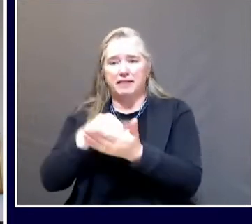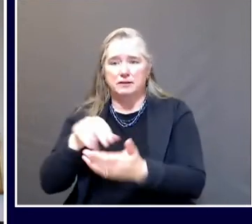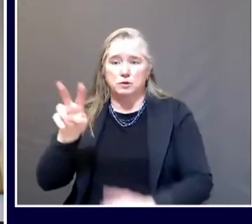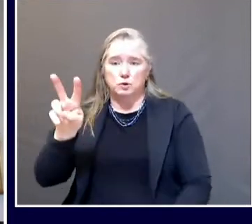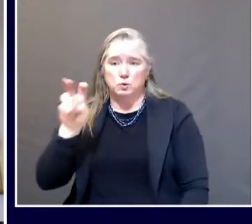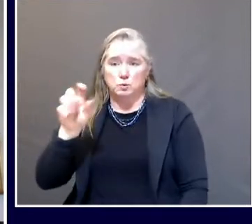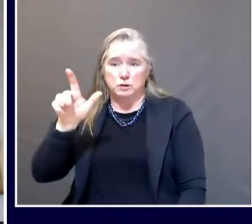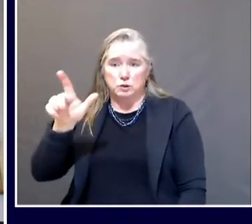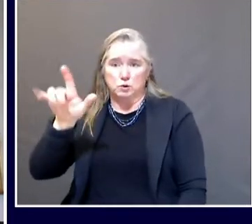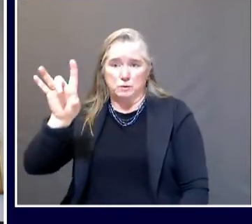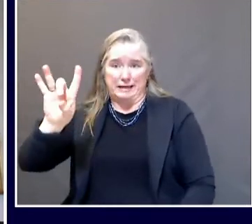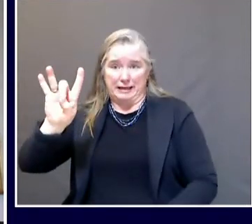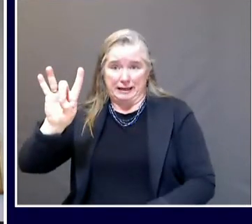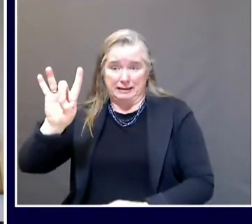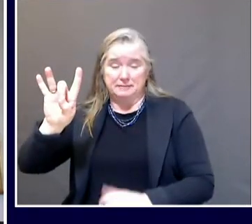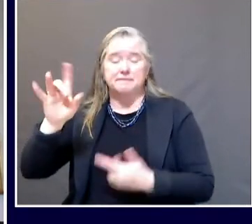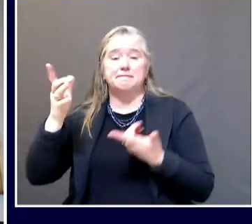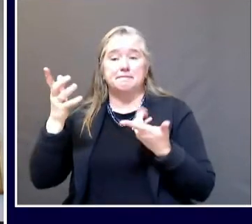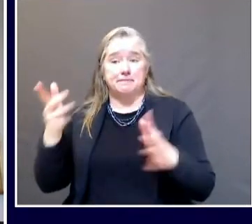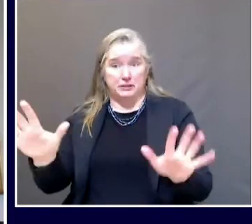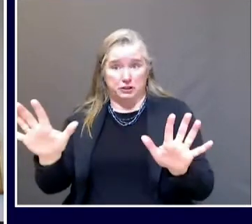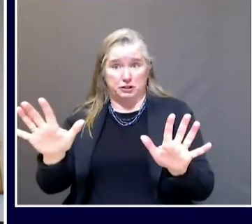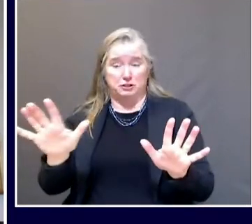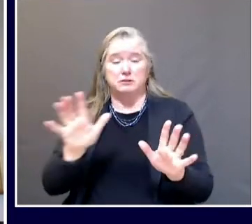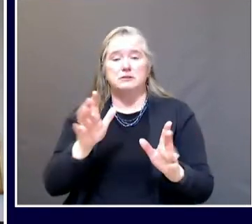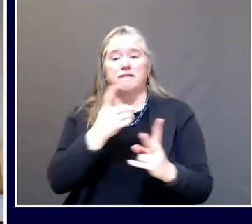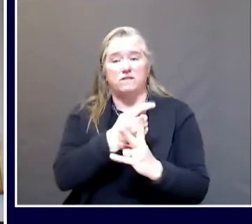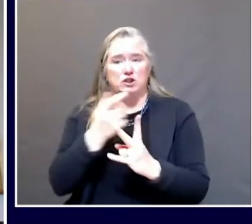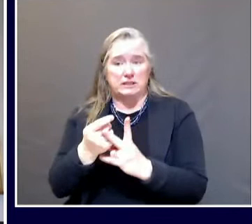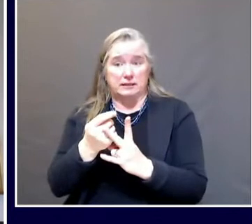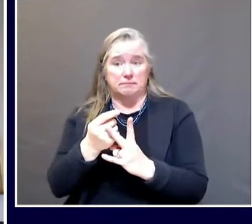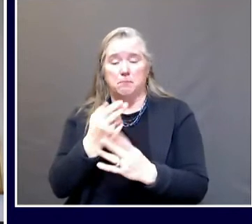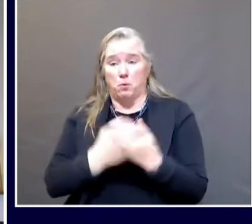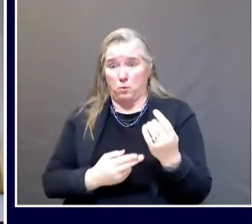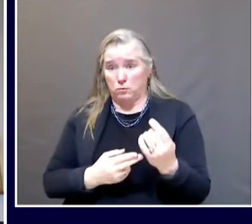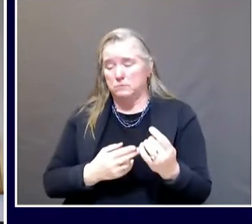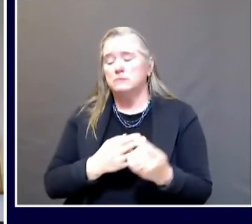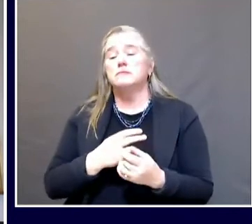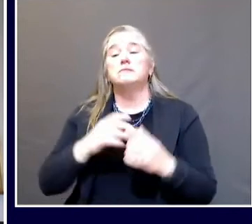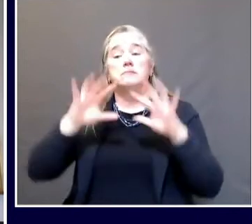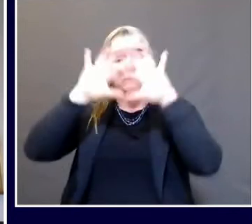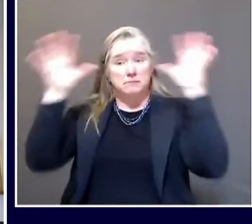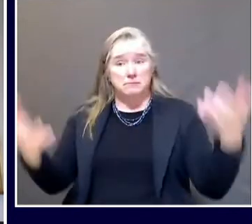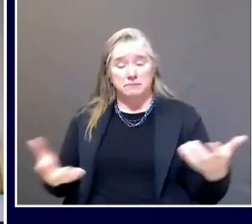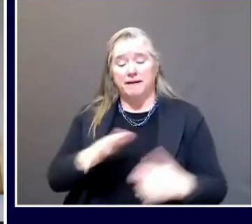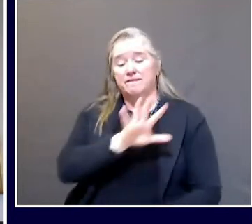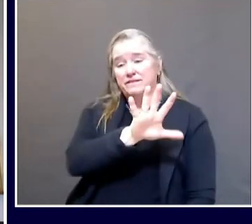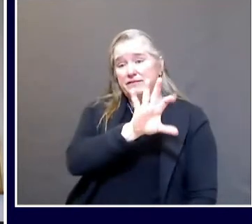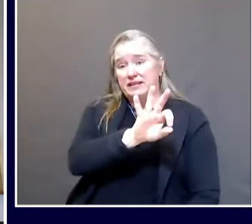70,228 vaccines administered across the state. Of those,